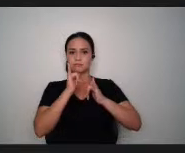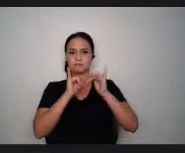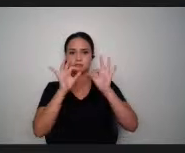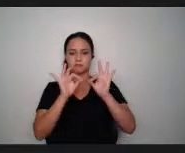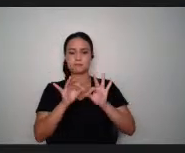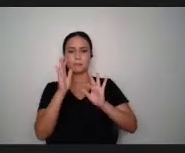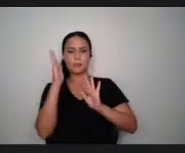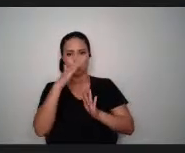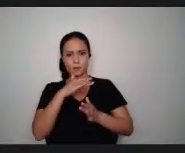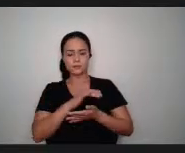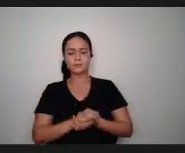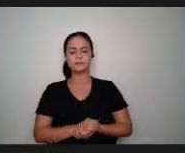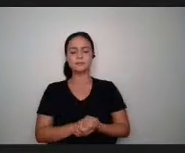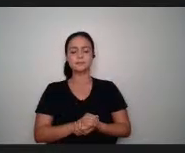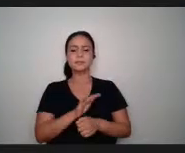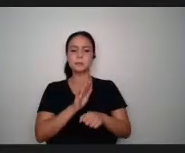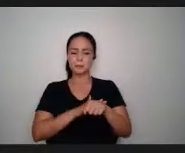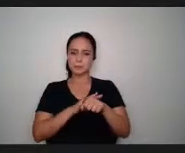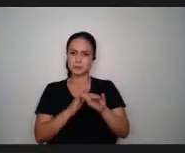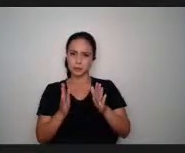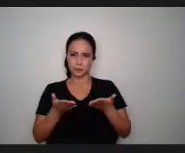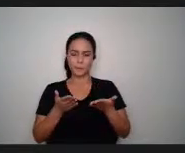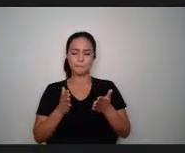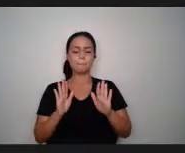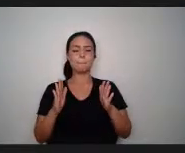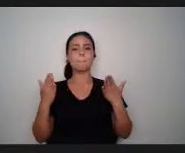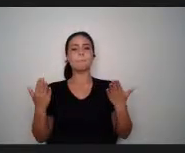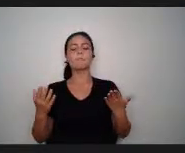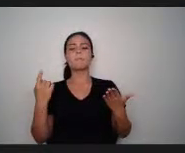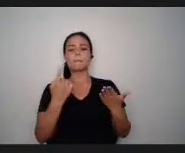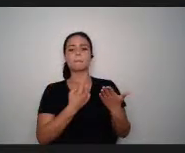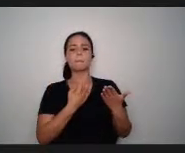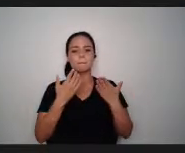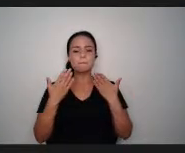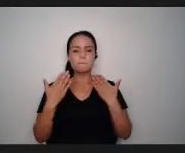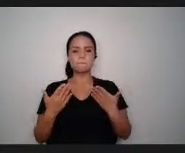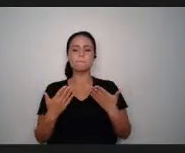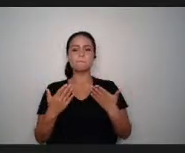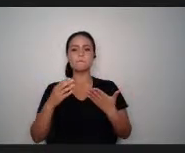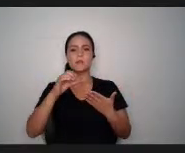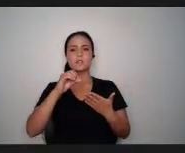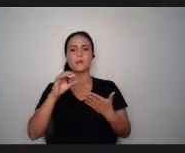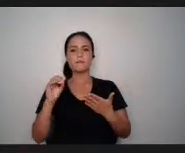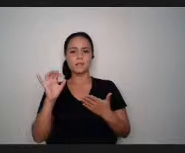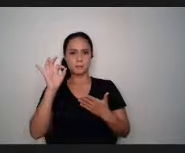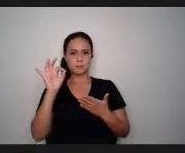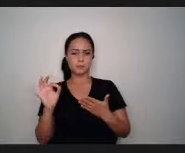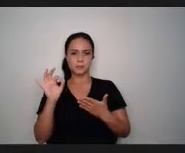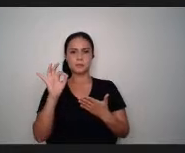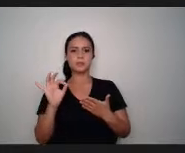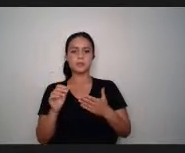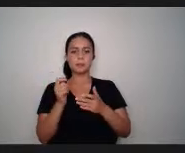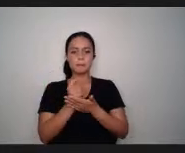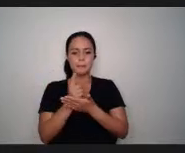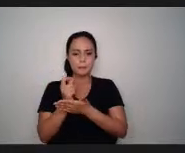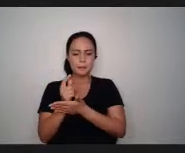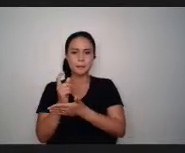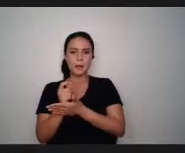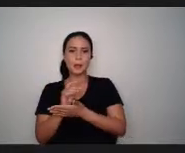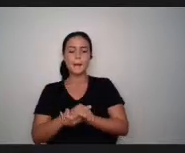that this data, of course, nowadays is much worse. So we show that